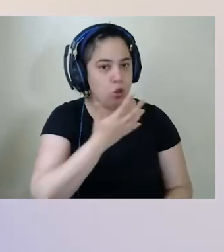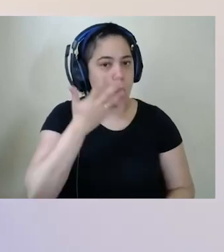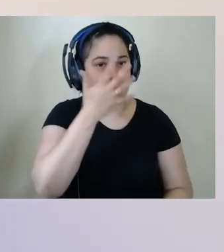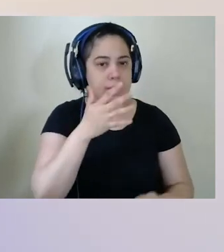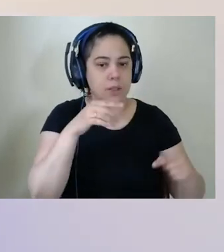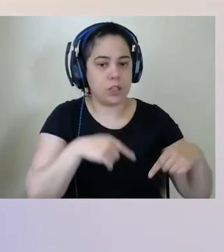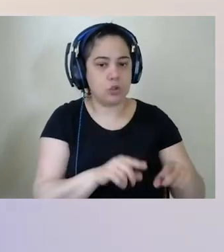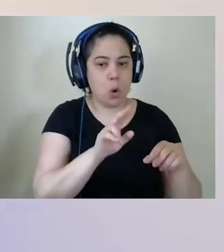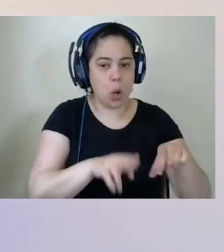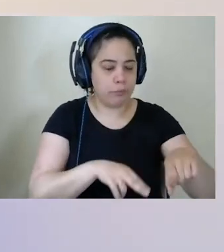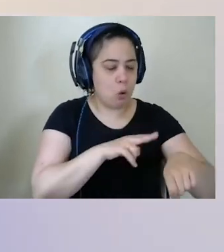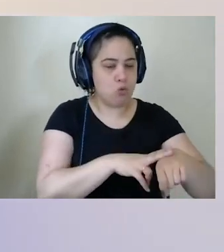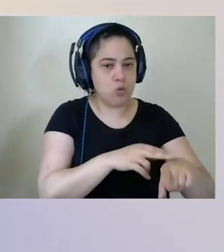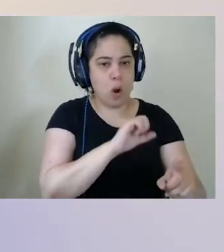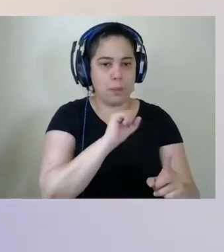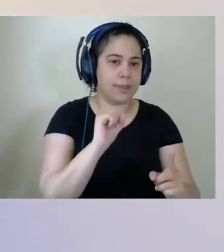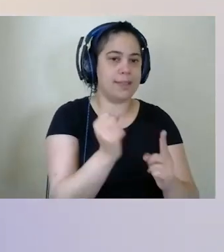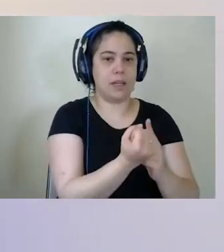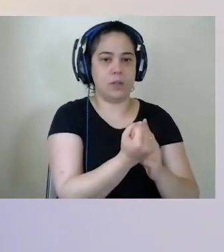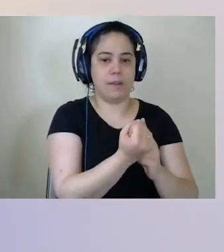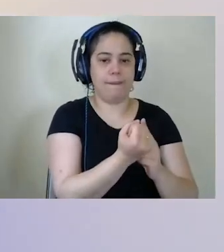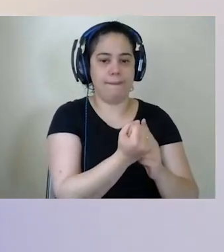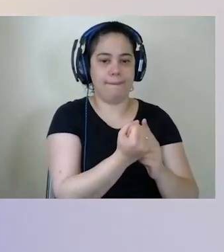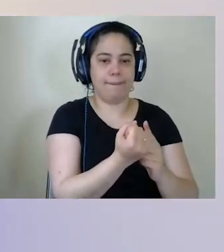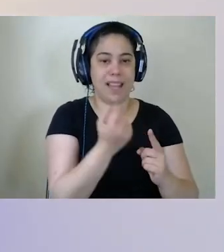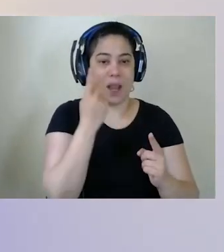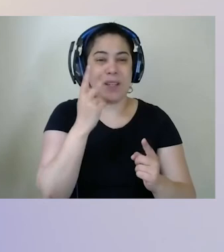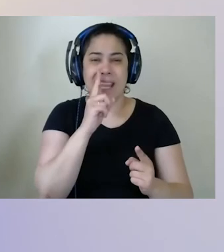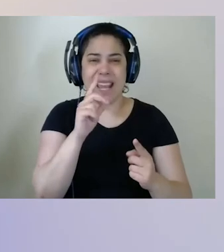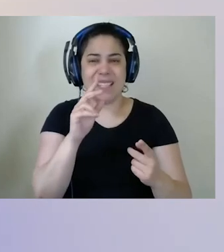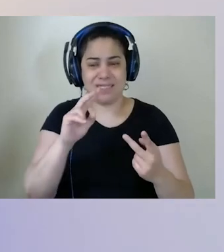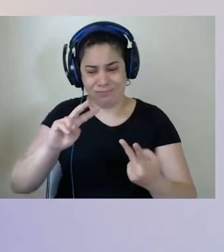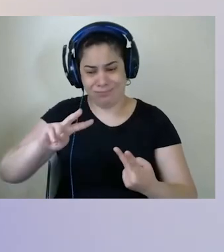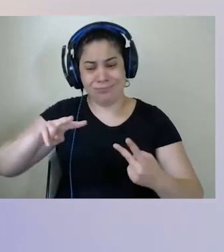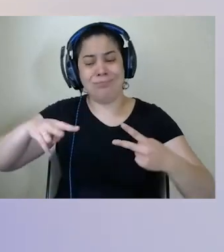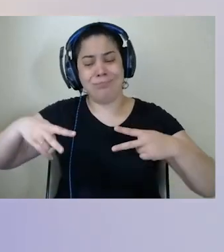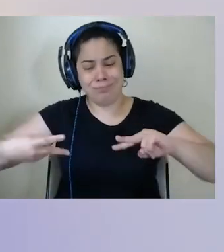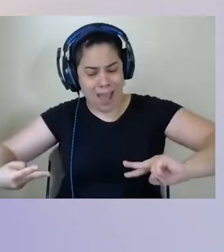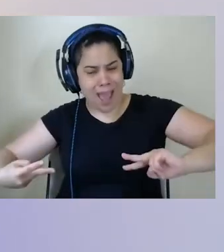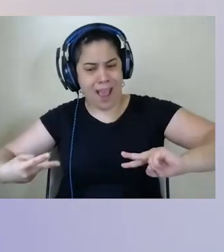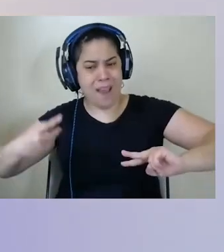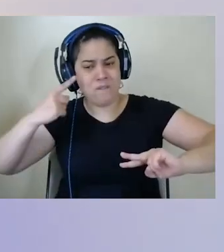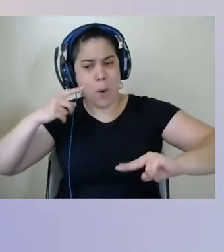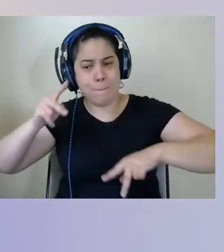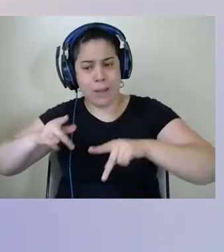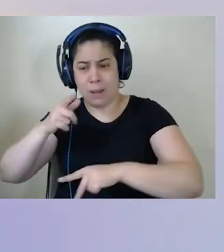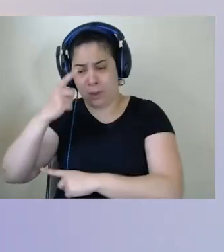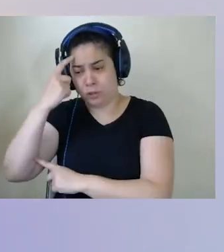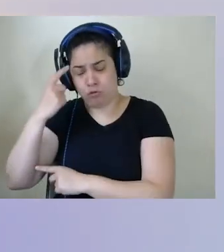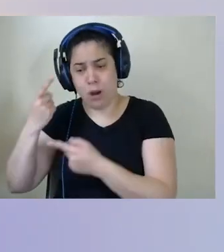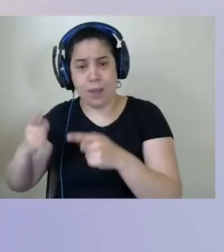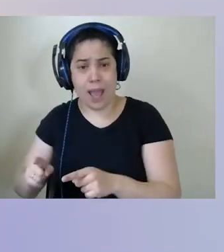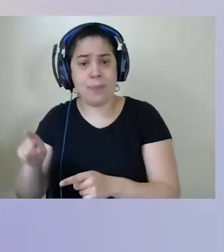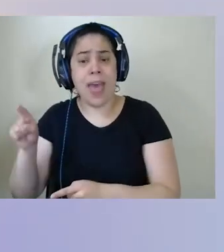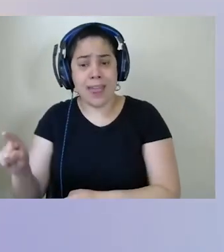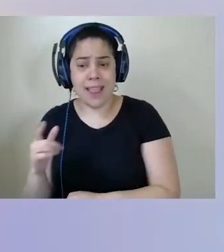know, normal circumstances, and then how that's almost turned inside out for people who have a history of trauma, who actually settle